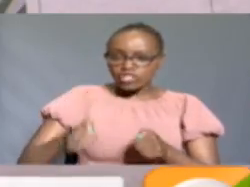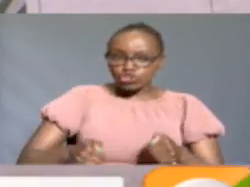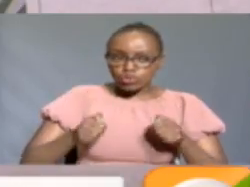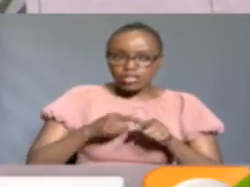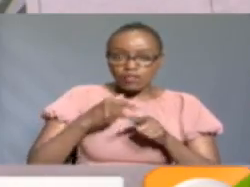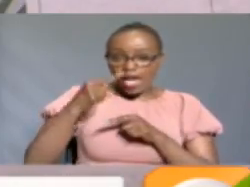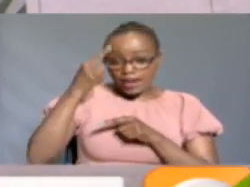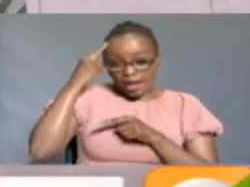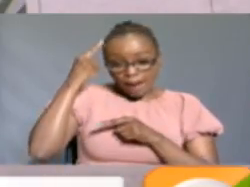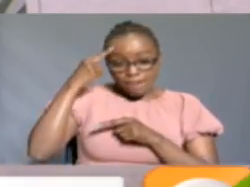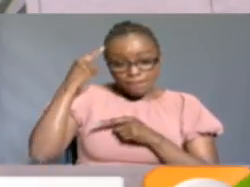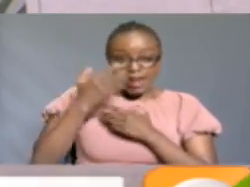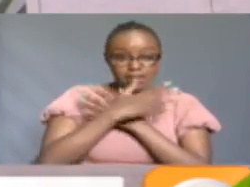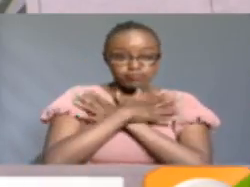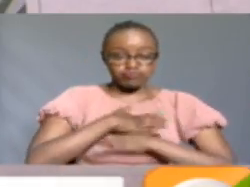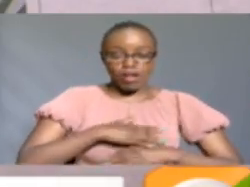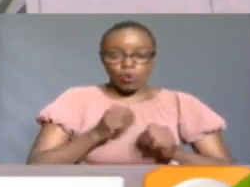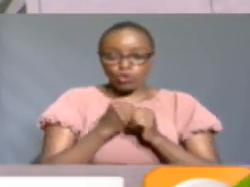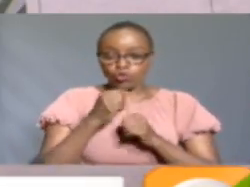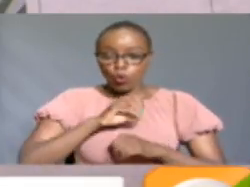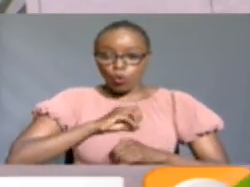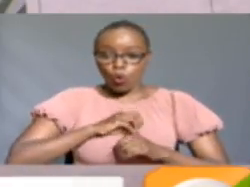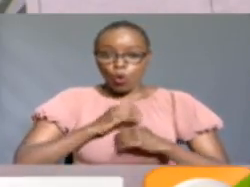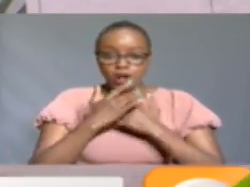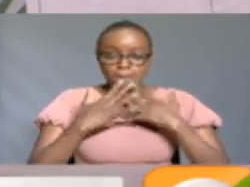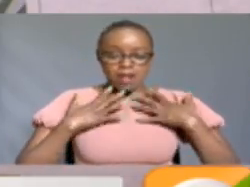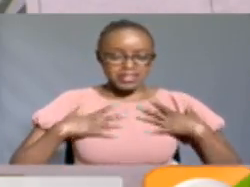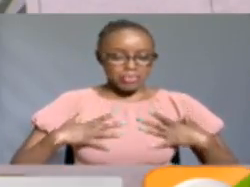black sweater stained with his own blood.